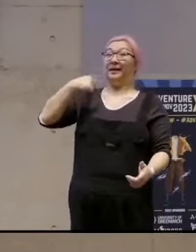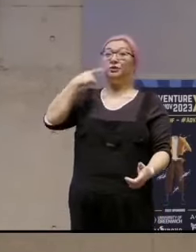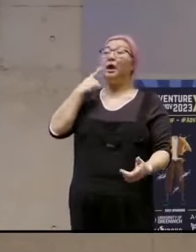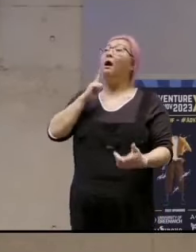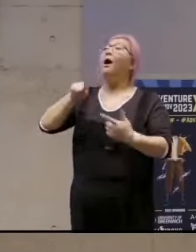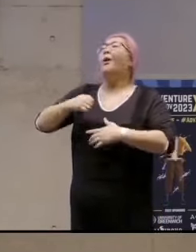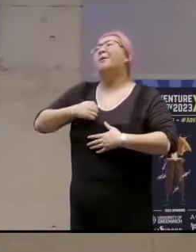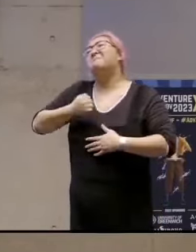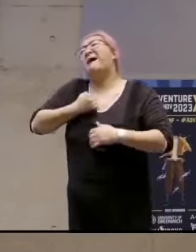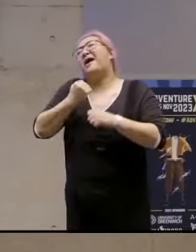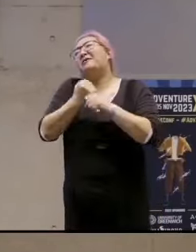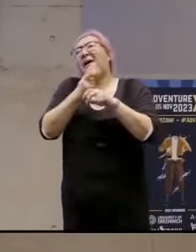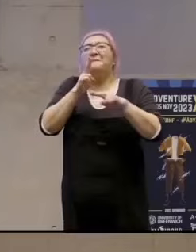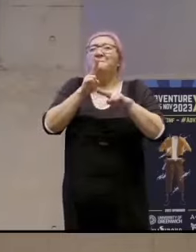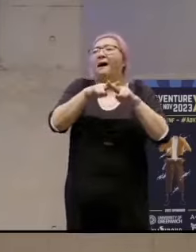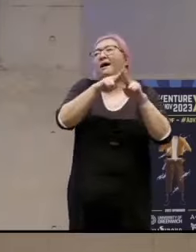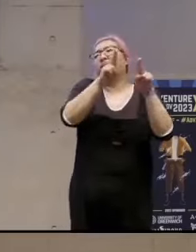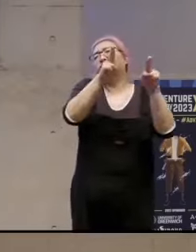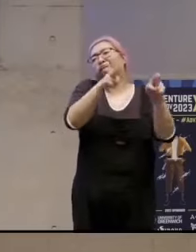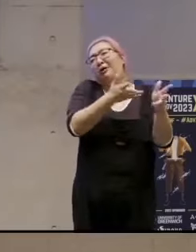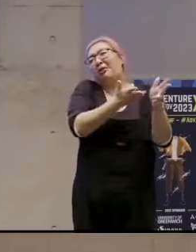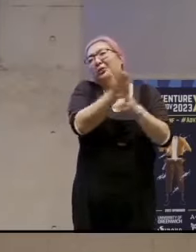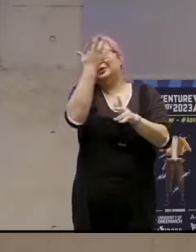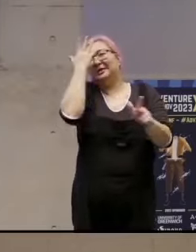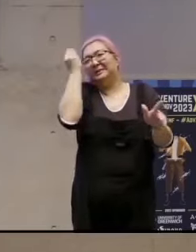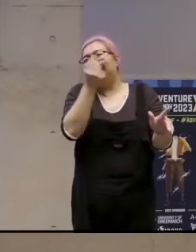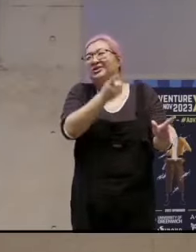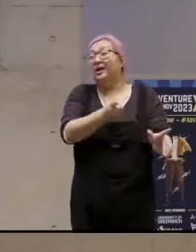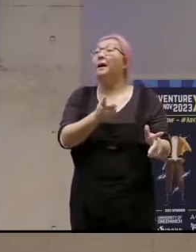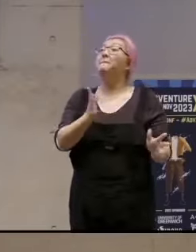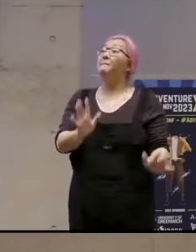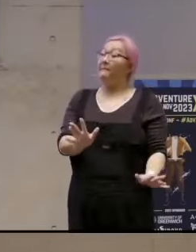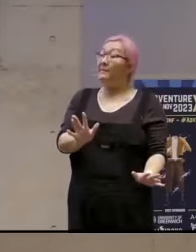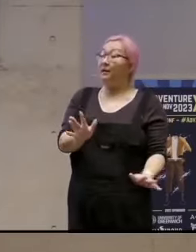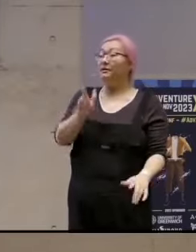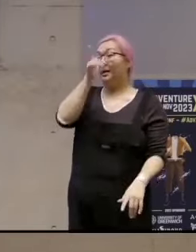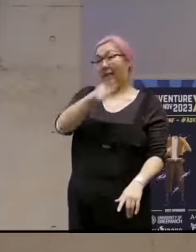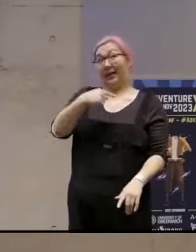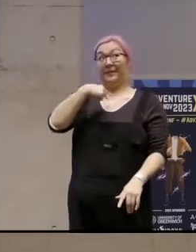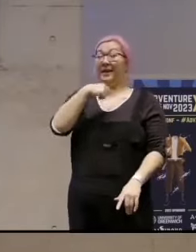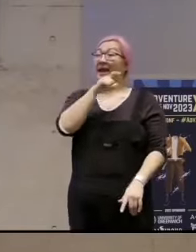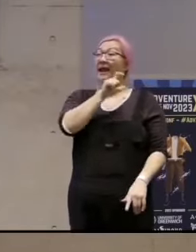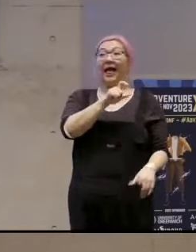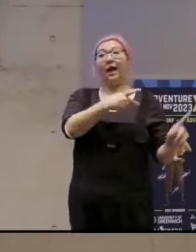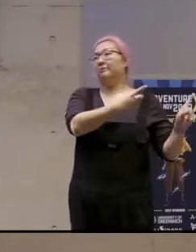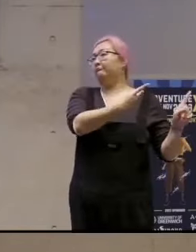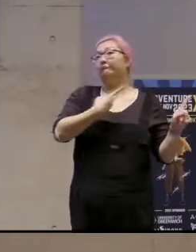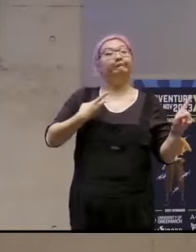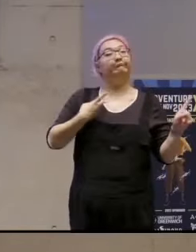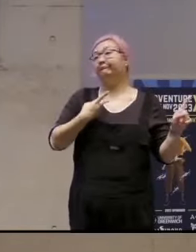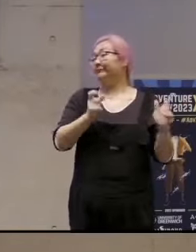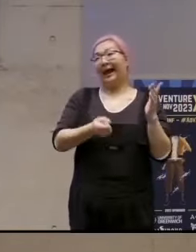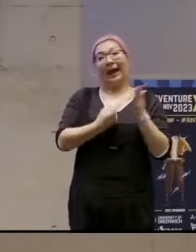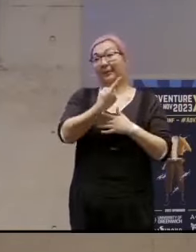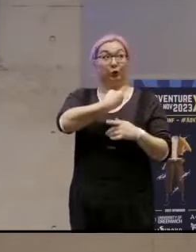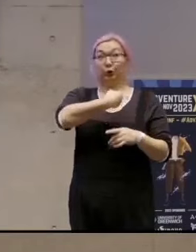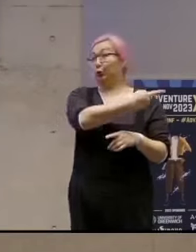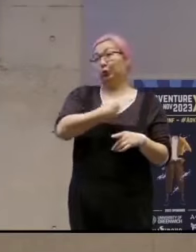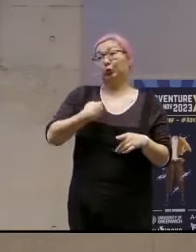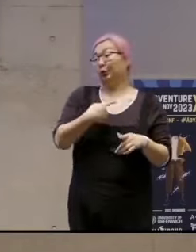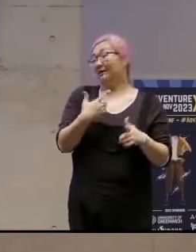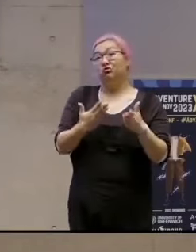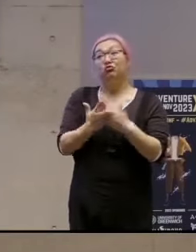or I know someone. And fortunately for Claire and myself, we aren't in that position. We didn't have like real world